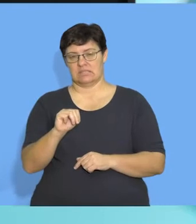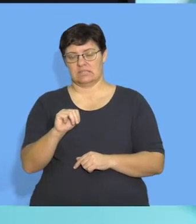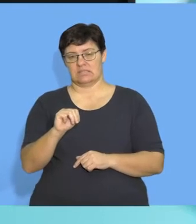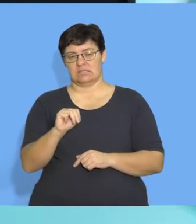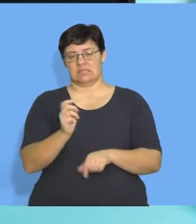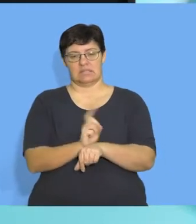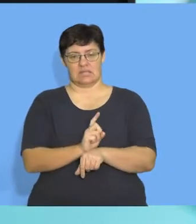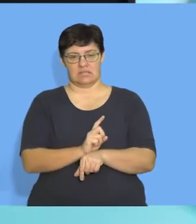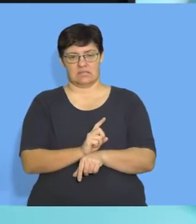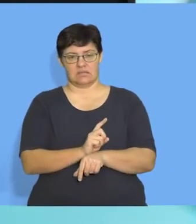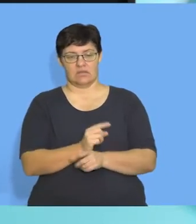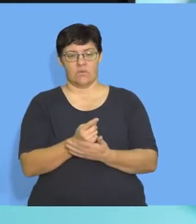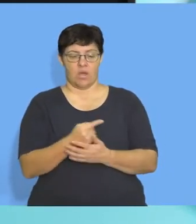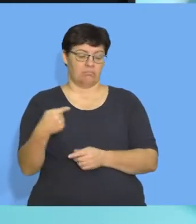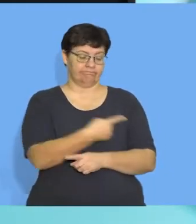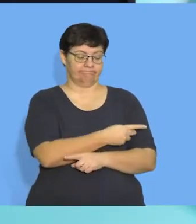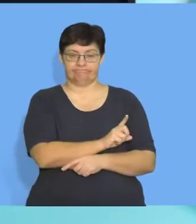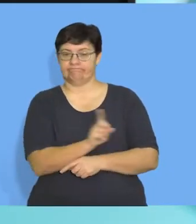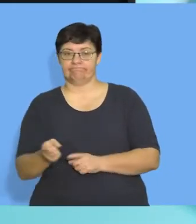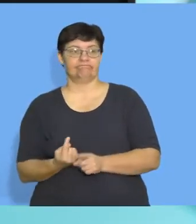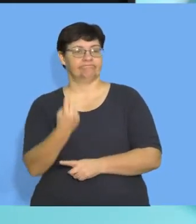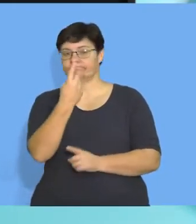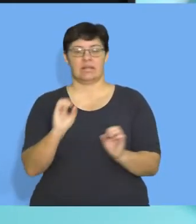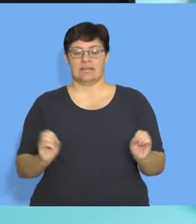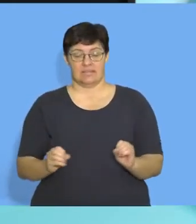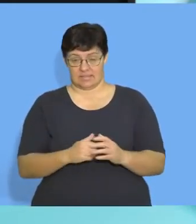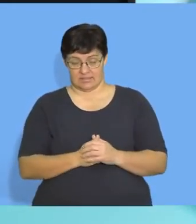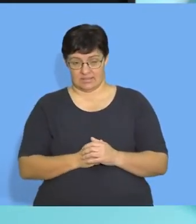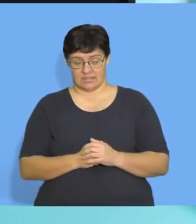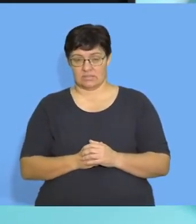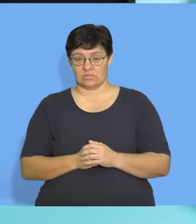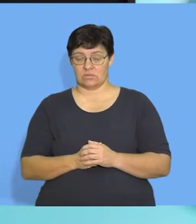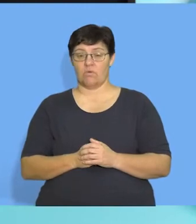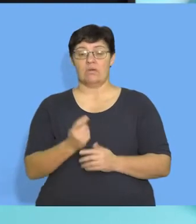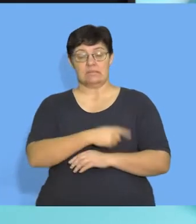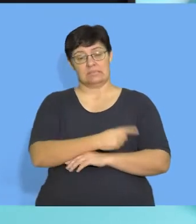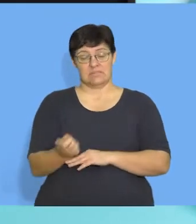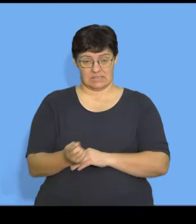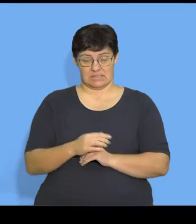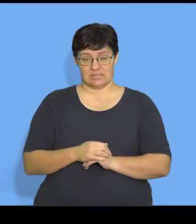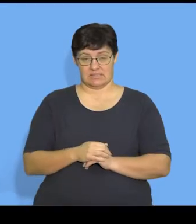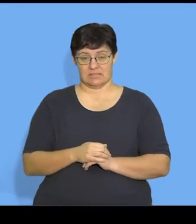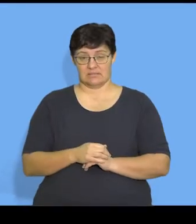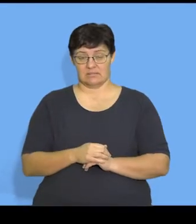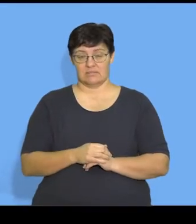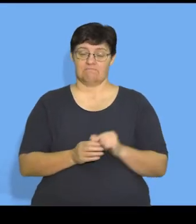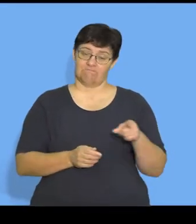don't describe speed with a direction. So speed is a